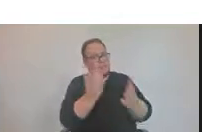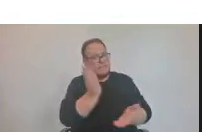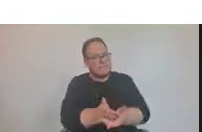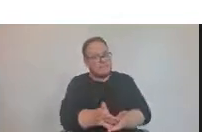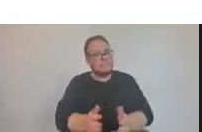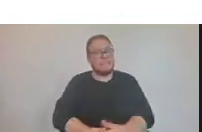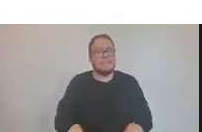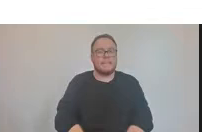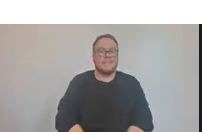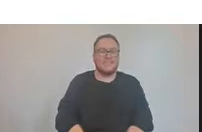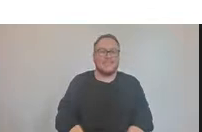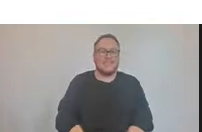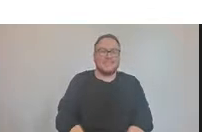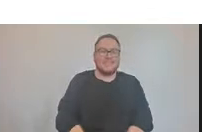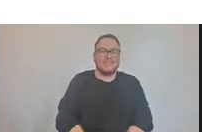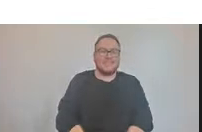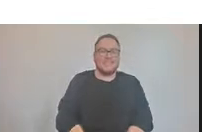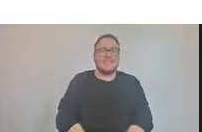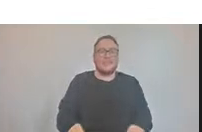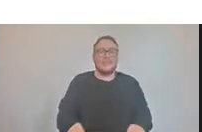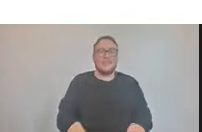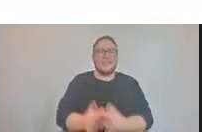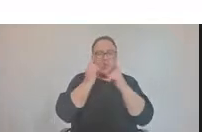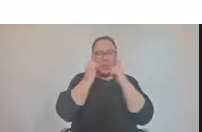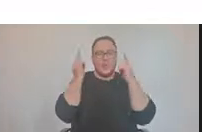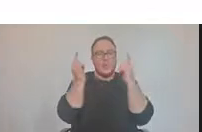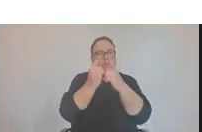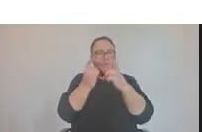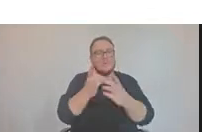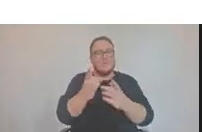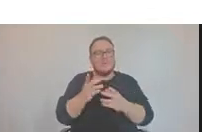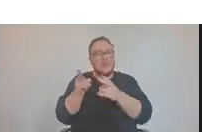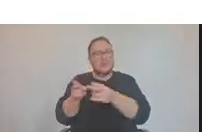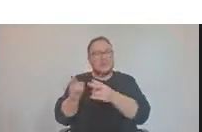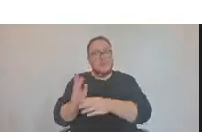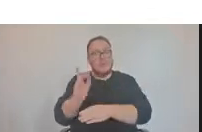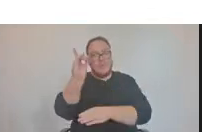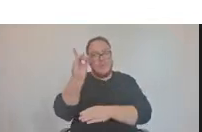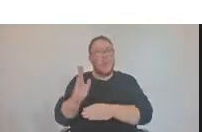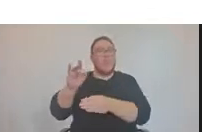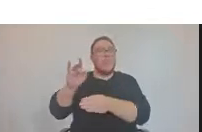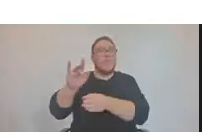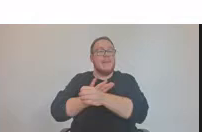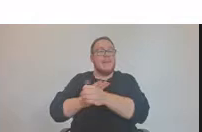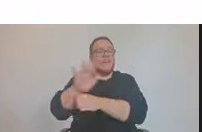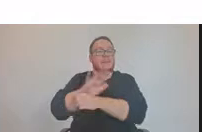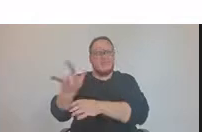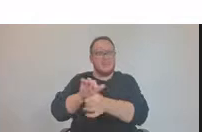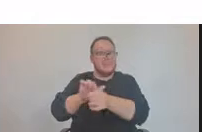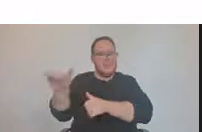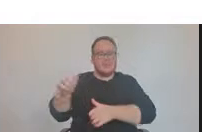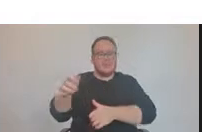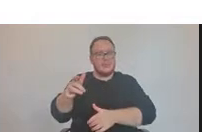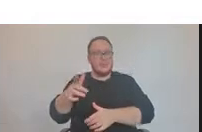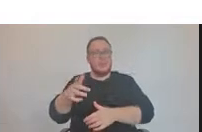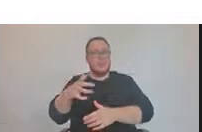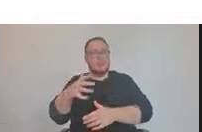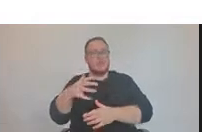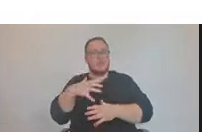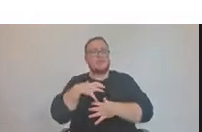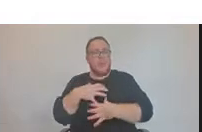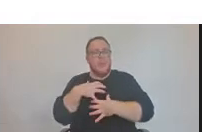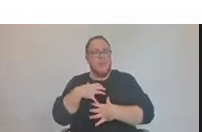UH&M, University Hospital of North Midlands, their major trauma centres, one of the best in the country, best performing in the country. And again, our major trauma network is seen as